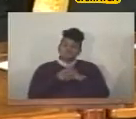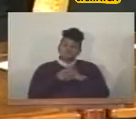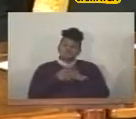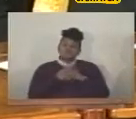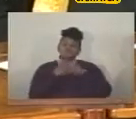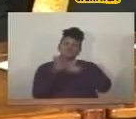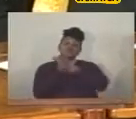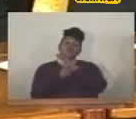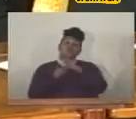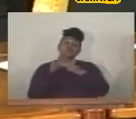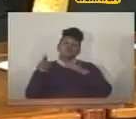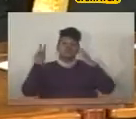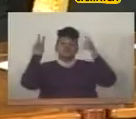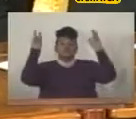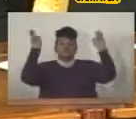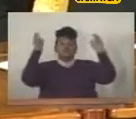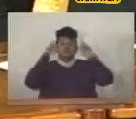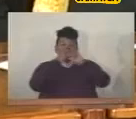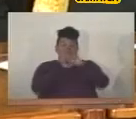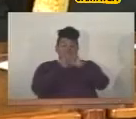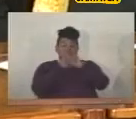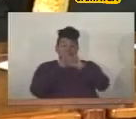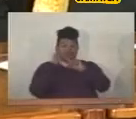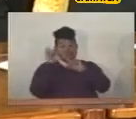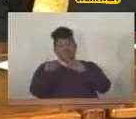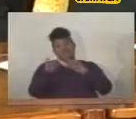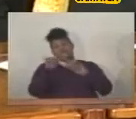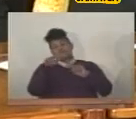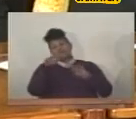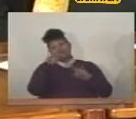A bill shortly entitled The Renaming of the Courts of Petty